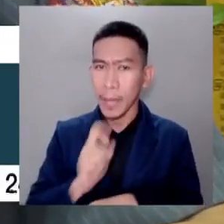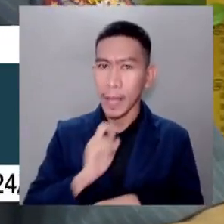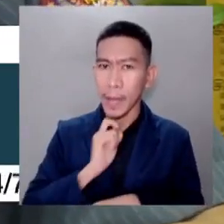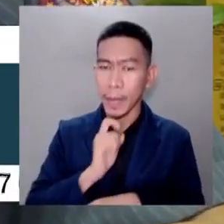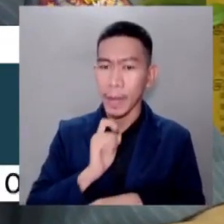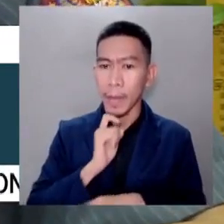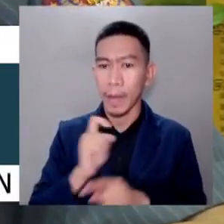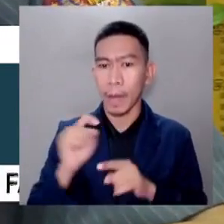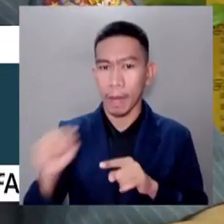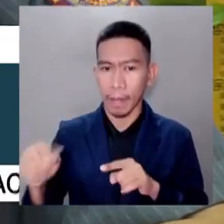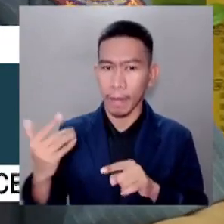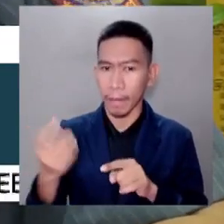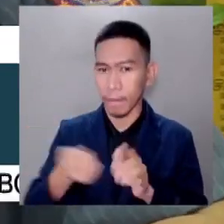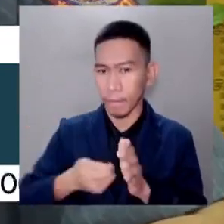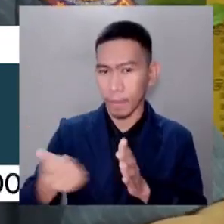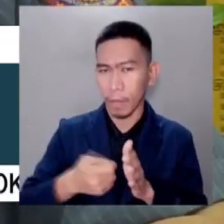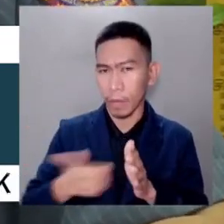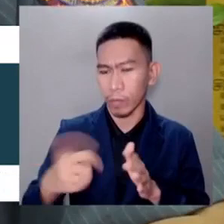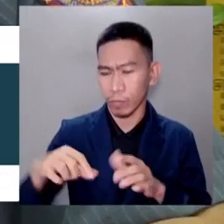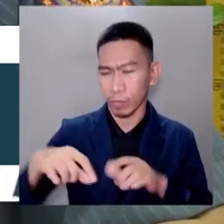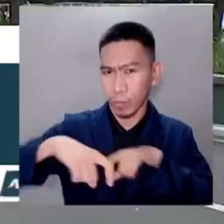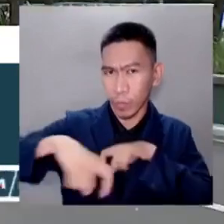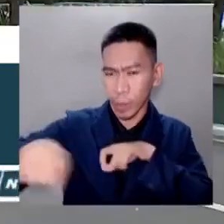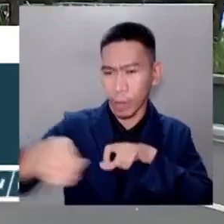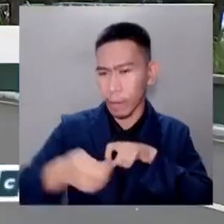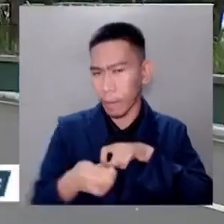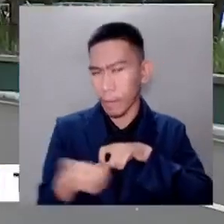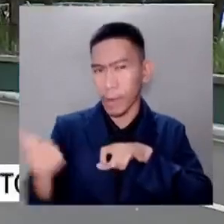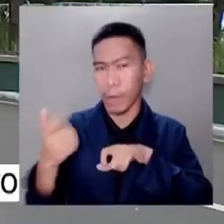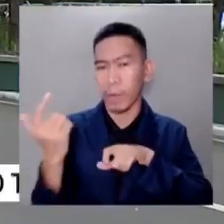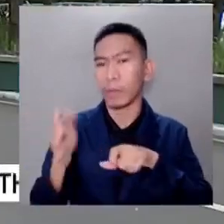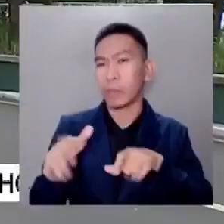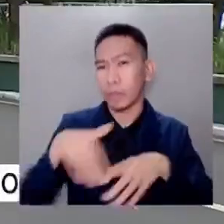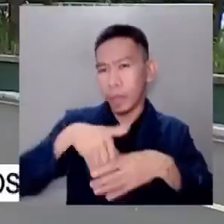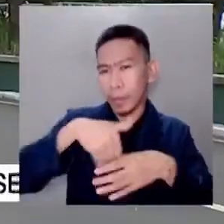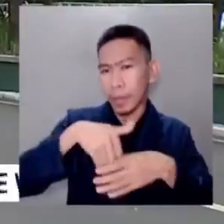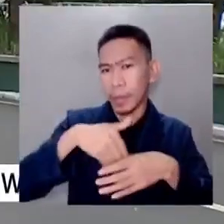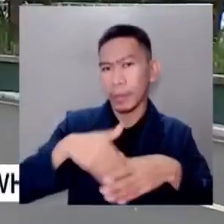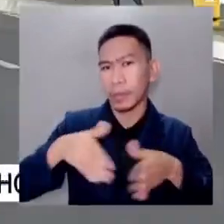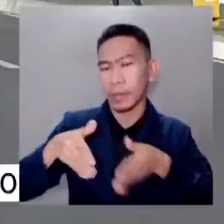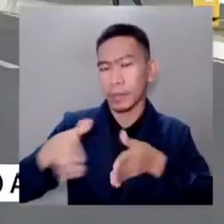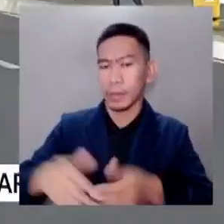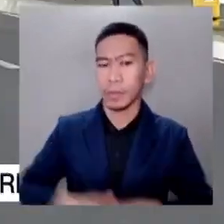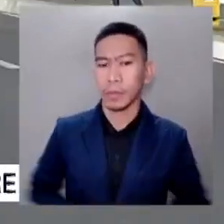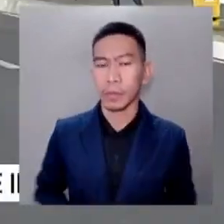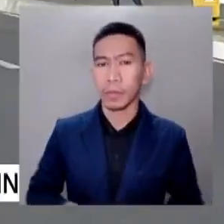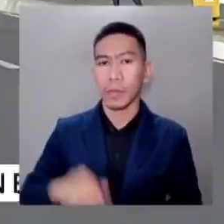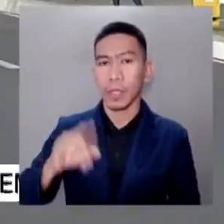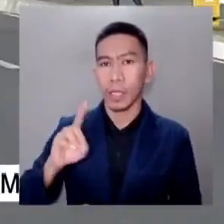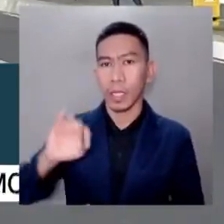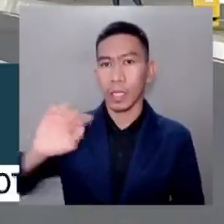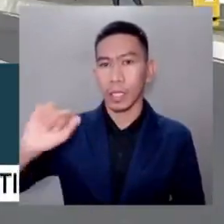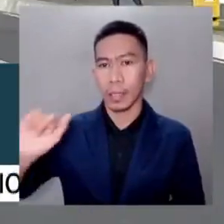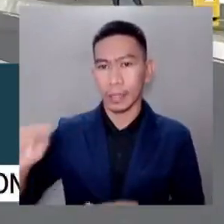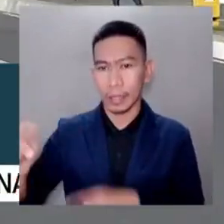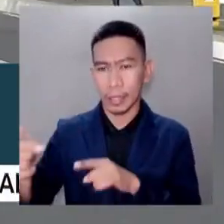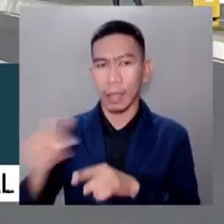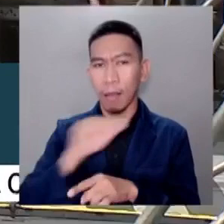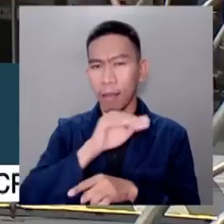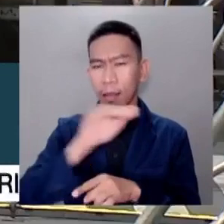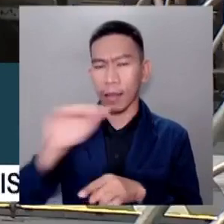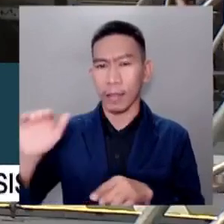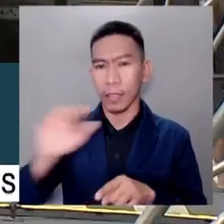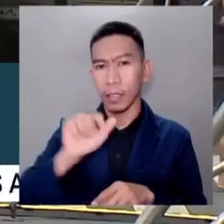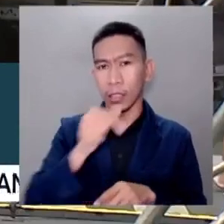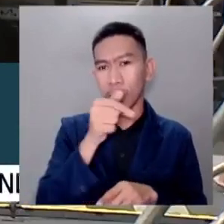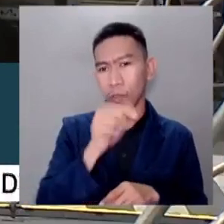yan, at para mapaluwag pa natin yung lugar. The Interior Department appeals to the local governments to provide venues for public